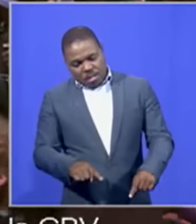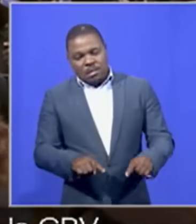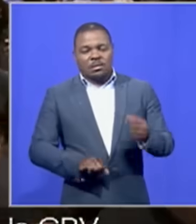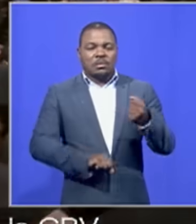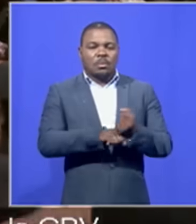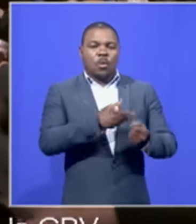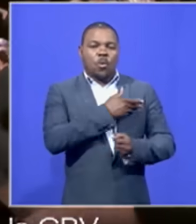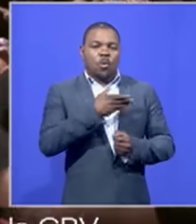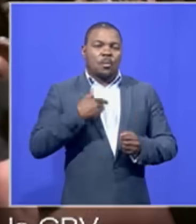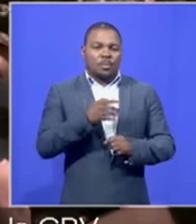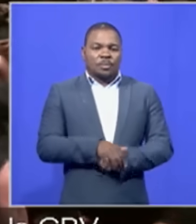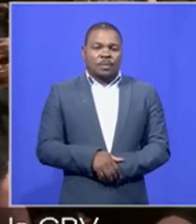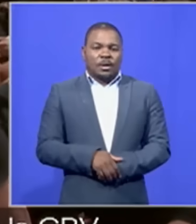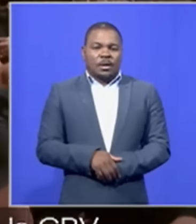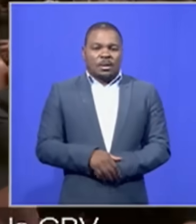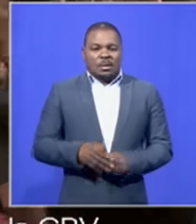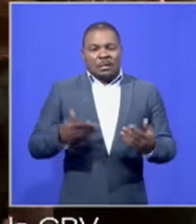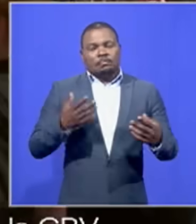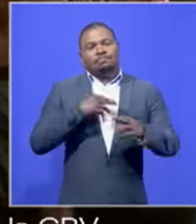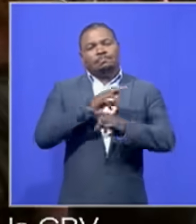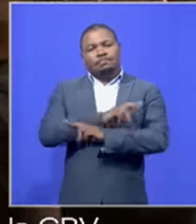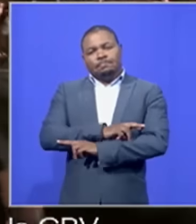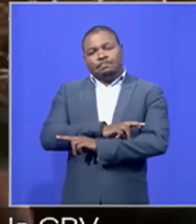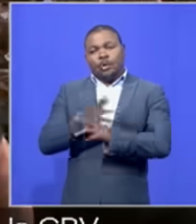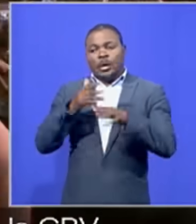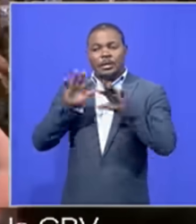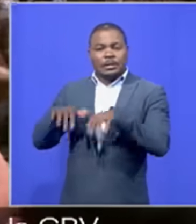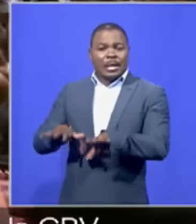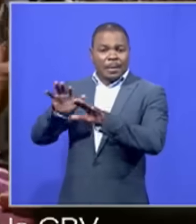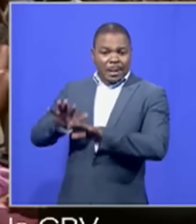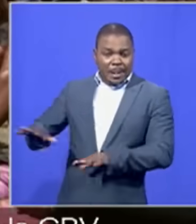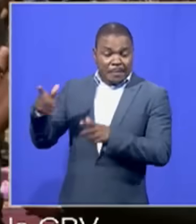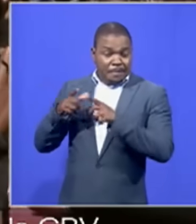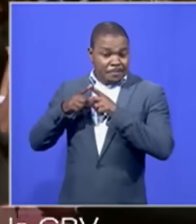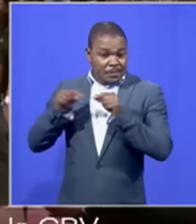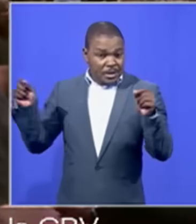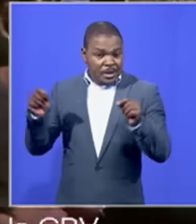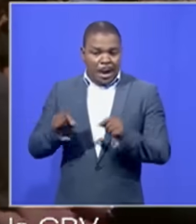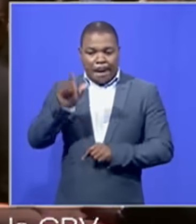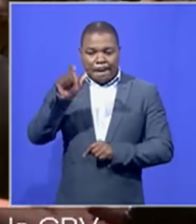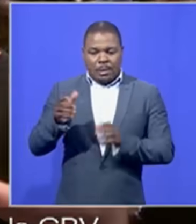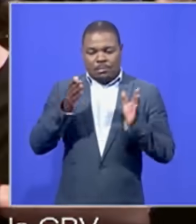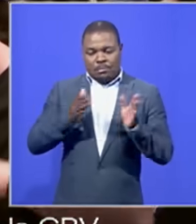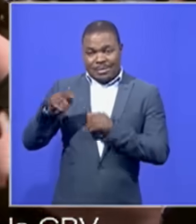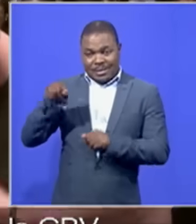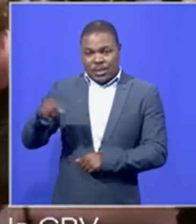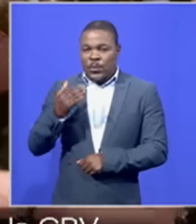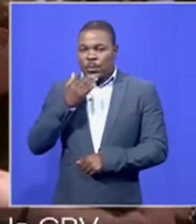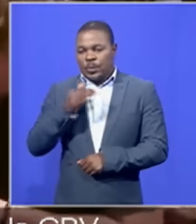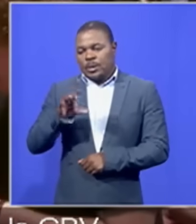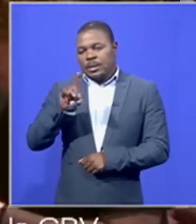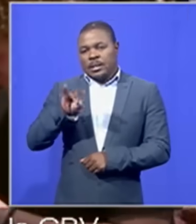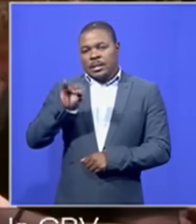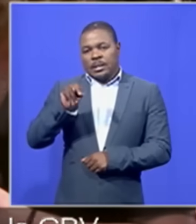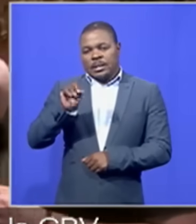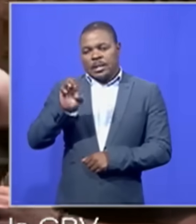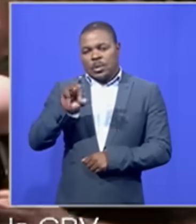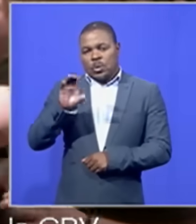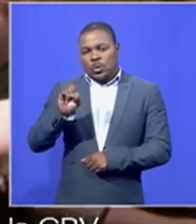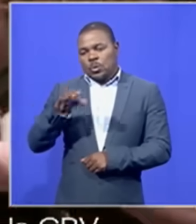Ka motsotso wa go bua morago ga go ikhutsa kwa lebopong kwa Durban, morulaganyi wa mogwanto Dr. Dineo Sefoloko